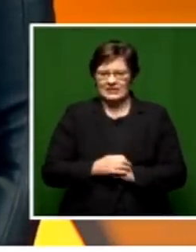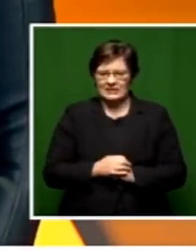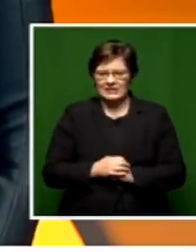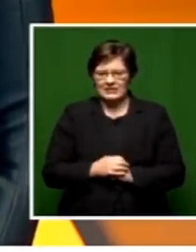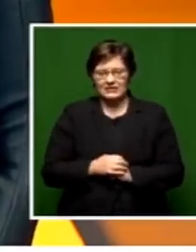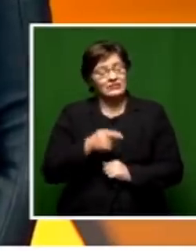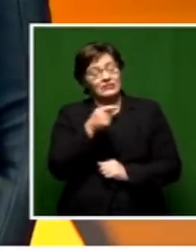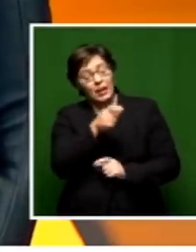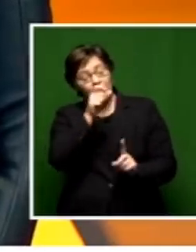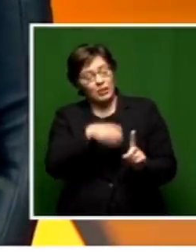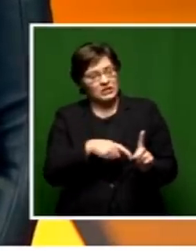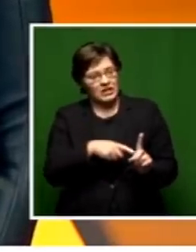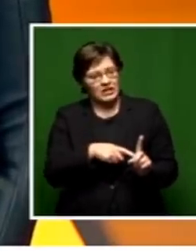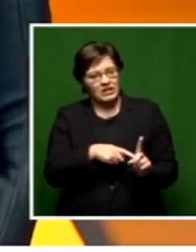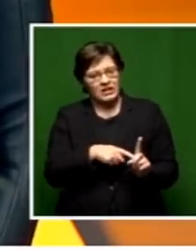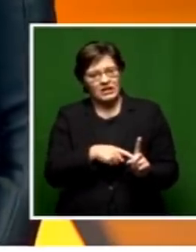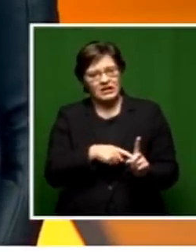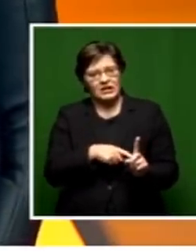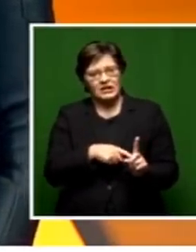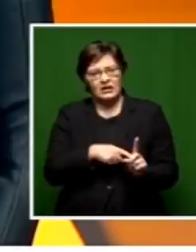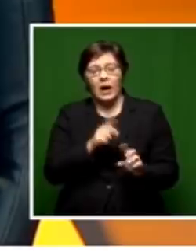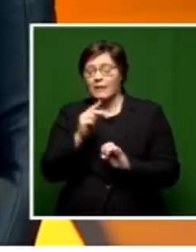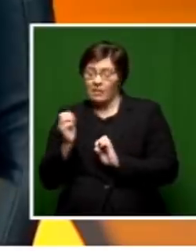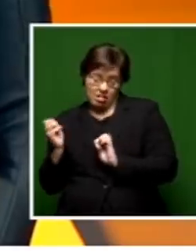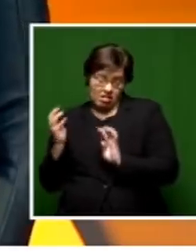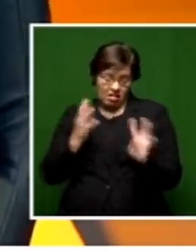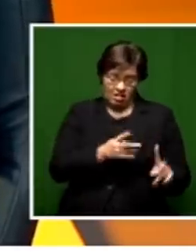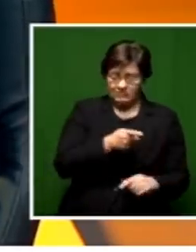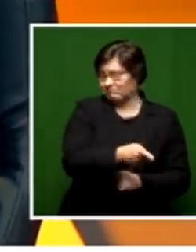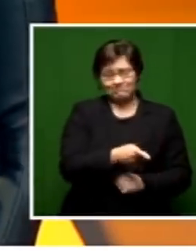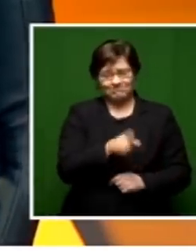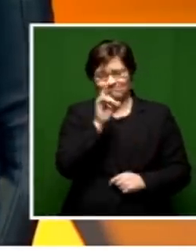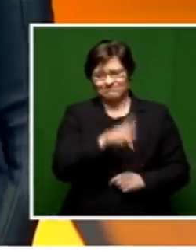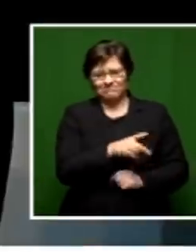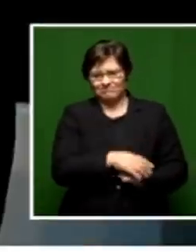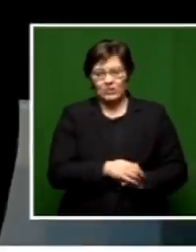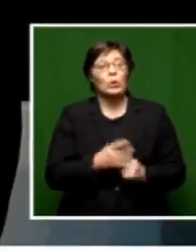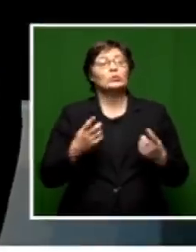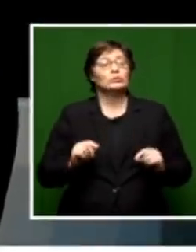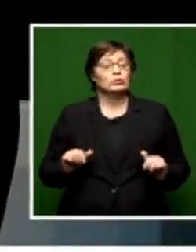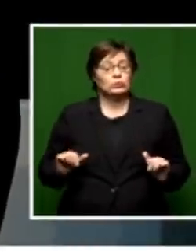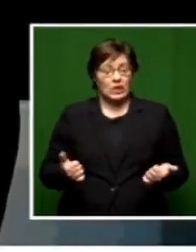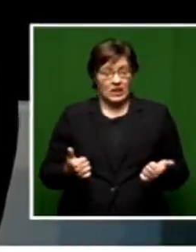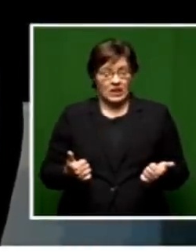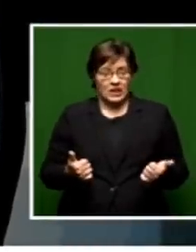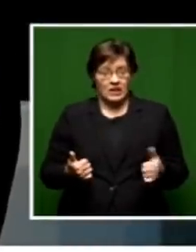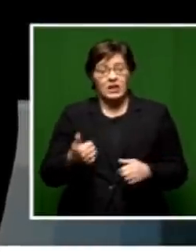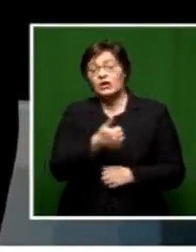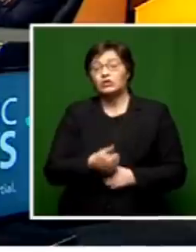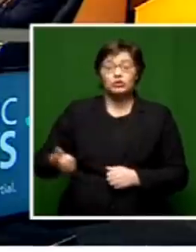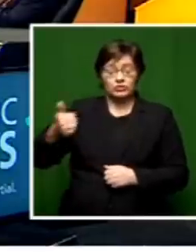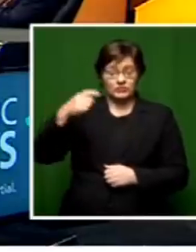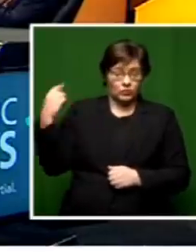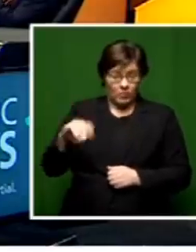attract people. He does well, I think. As a chief whip. As a chief whip. In parliament. Yes.